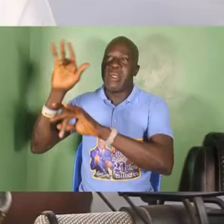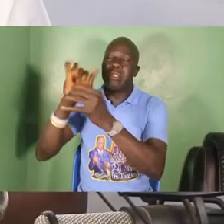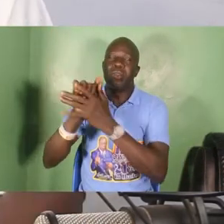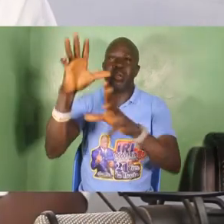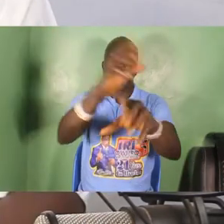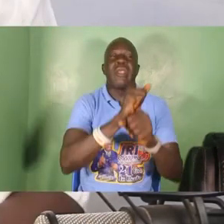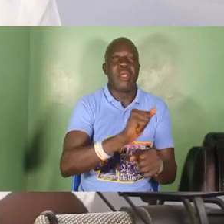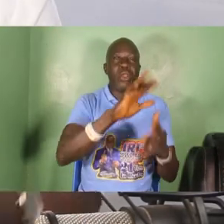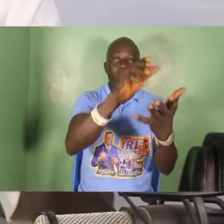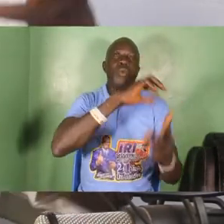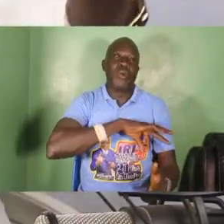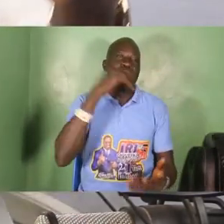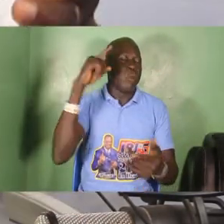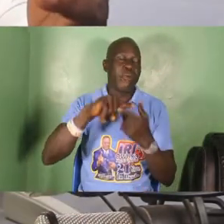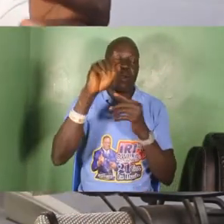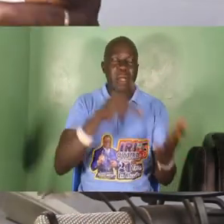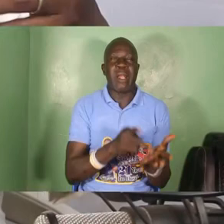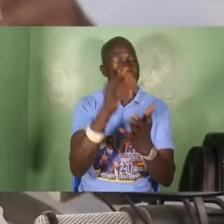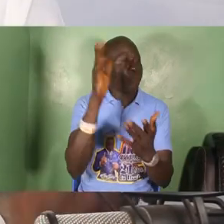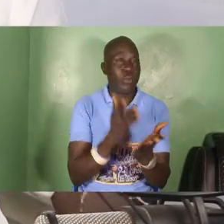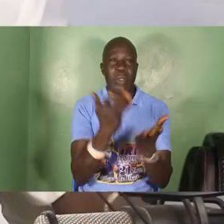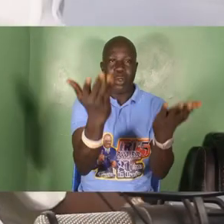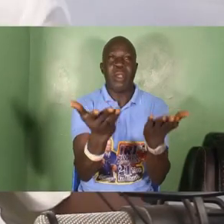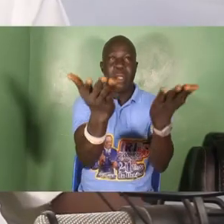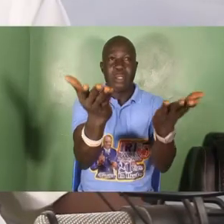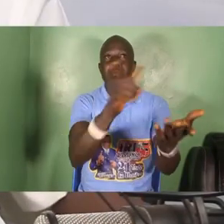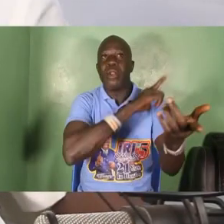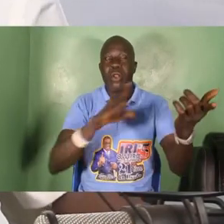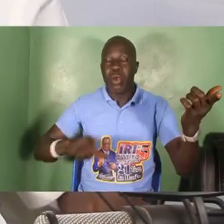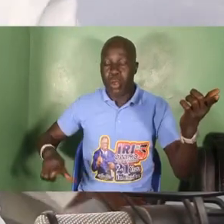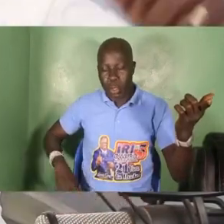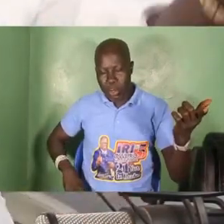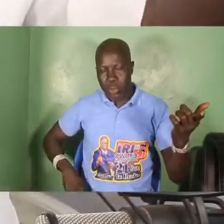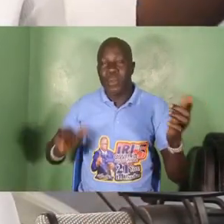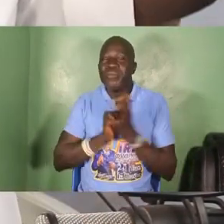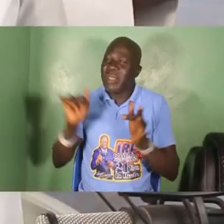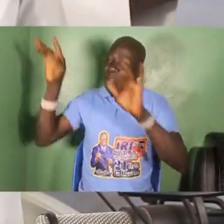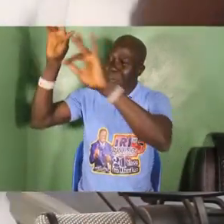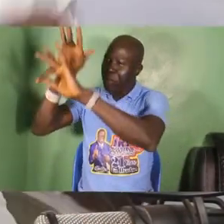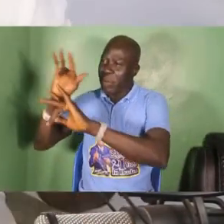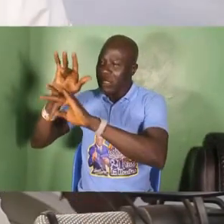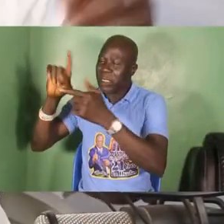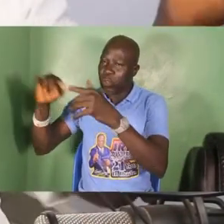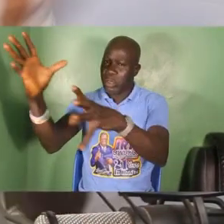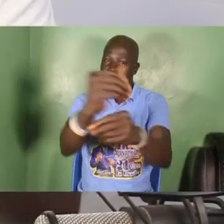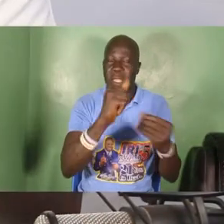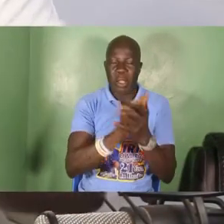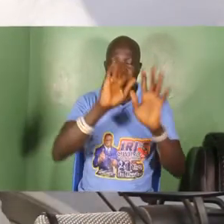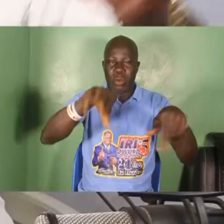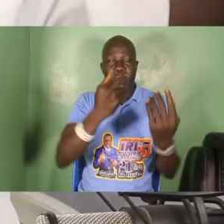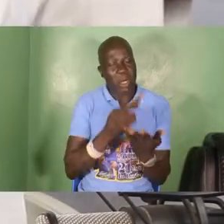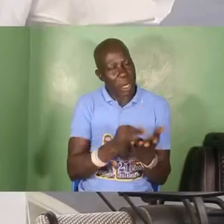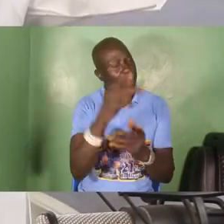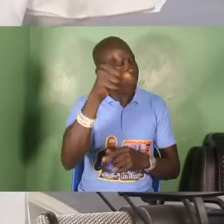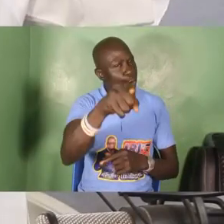There is a message that releases one entitlement of right. Spread your hands, Lord. The message that releases one